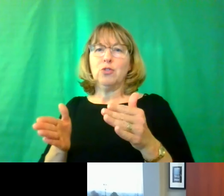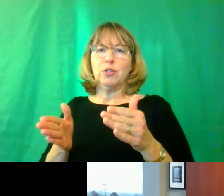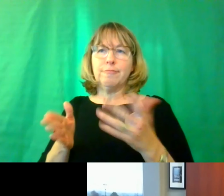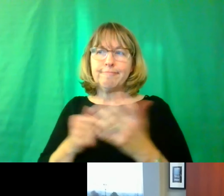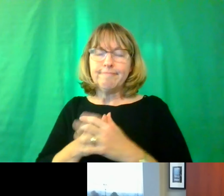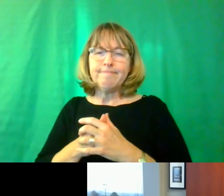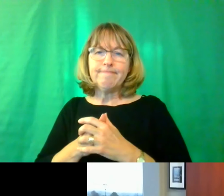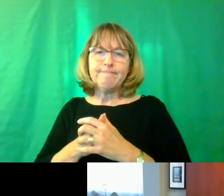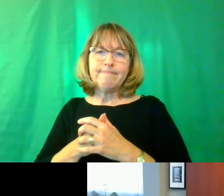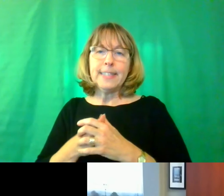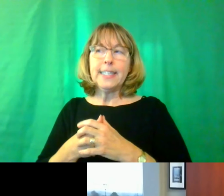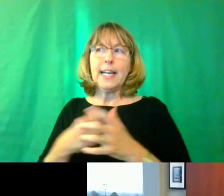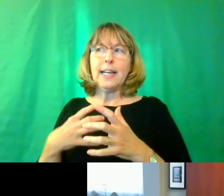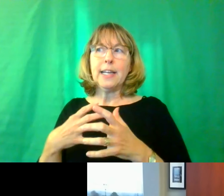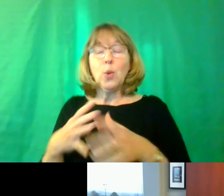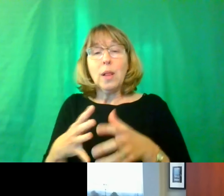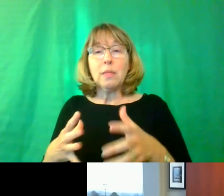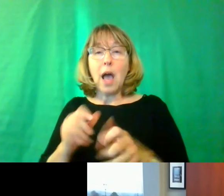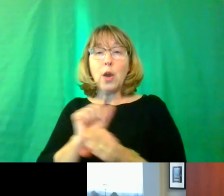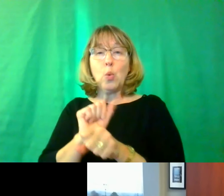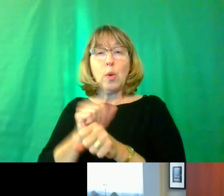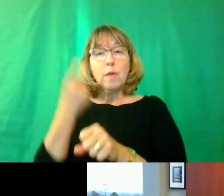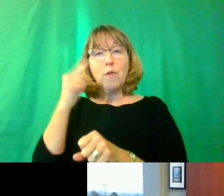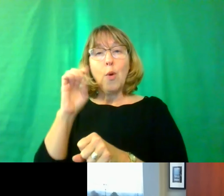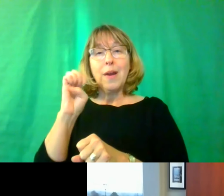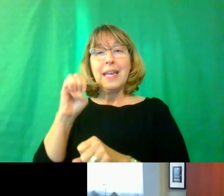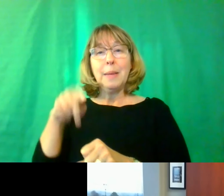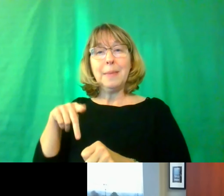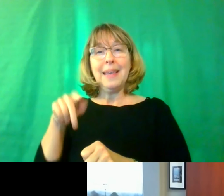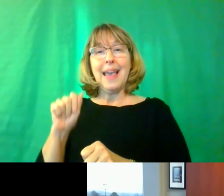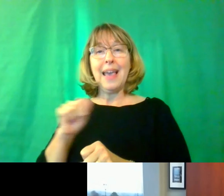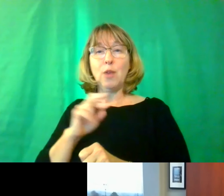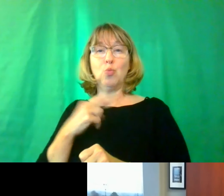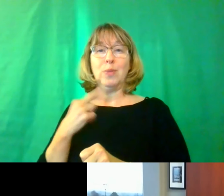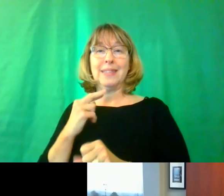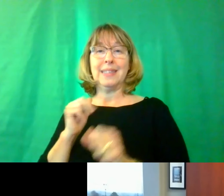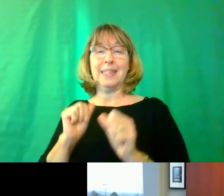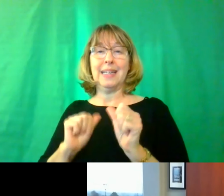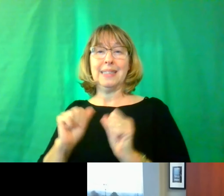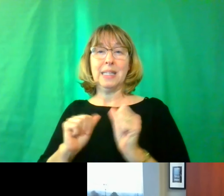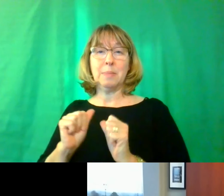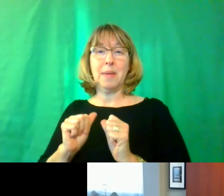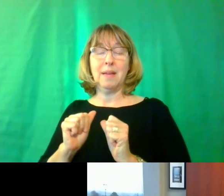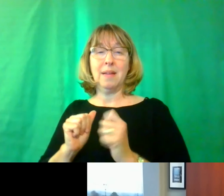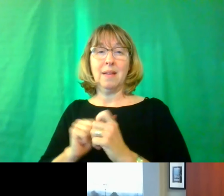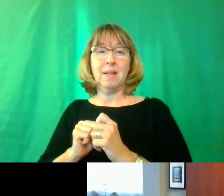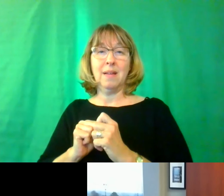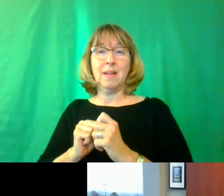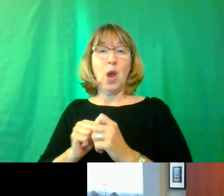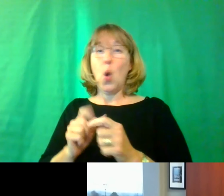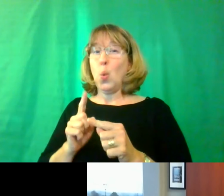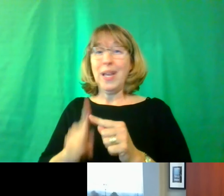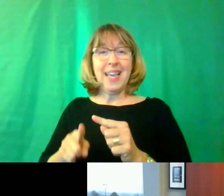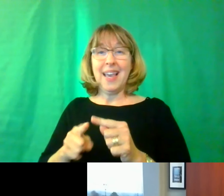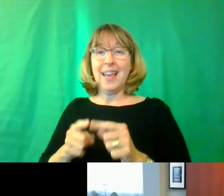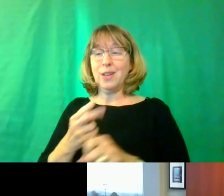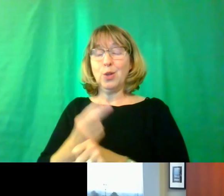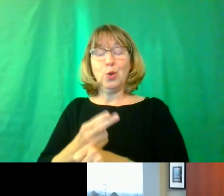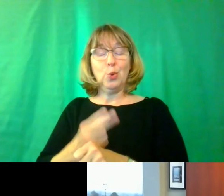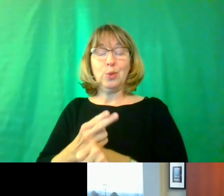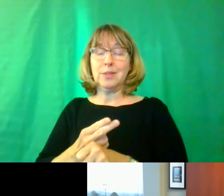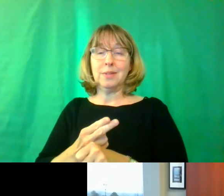do a lot of work right now for EPA risk assessment documents, and we're not able to use data from in vitro studies to set risk levels